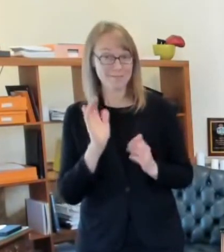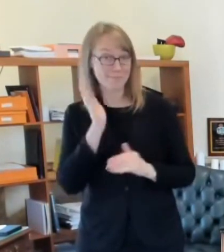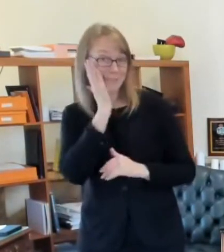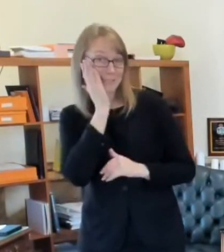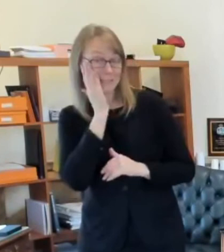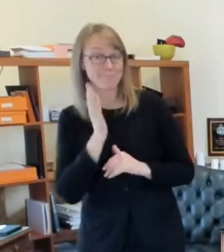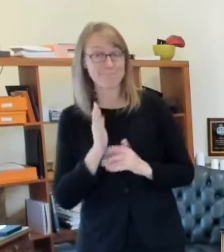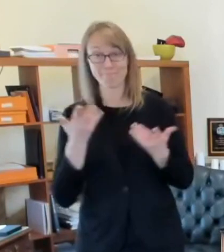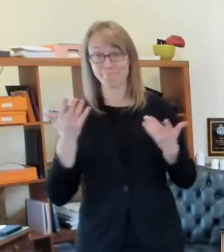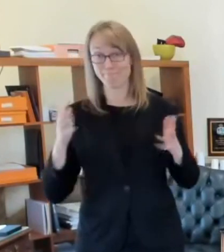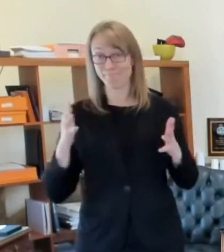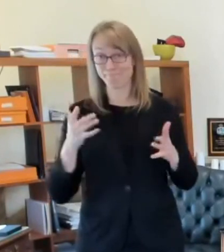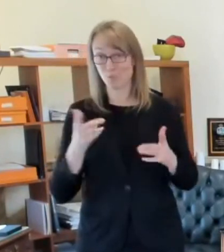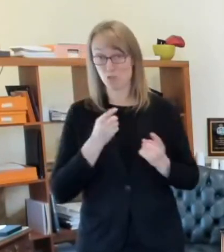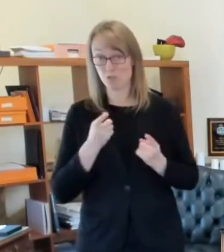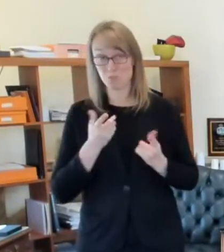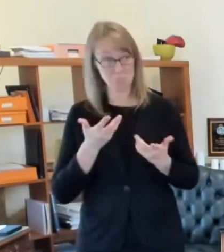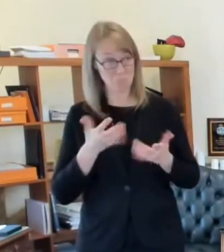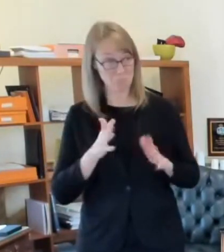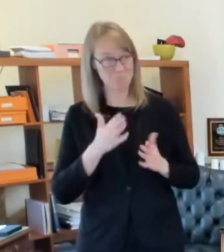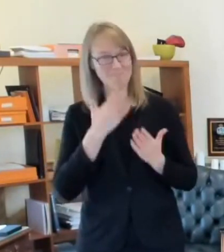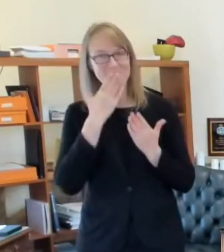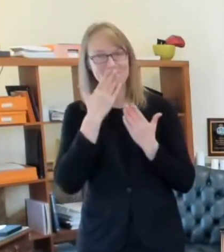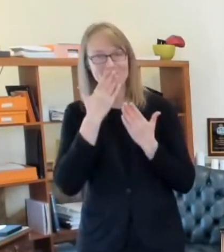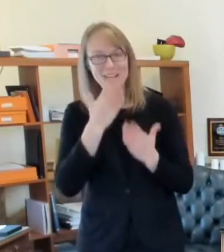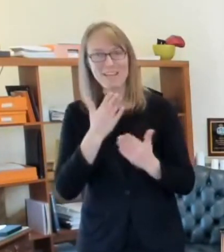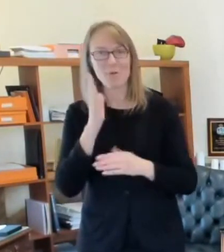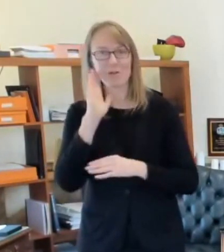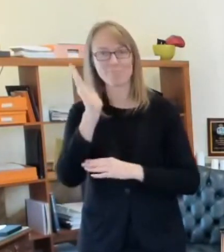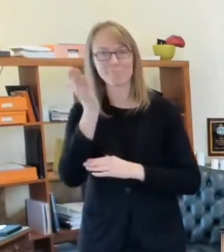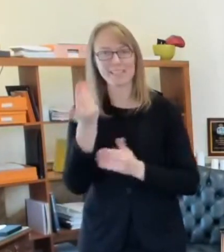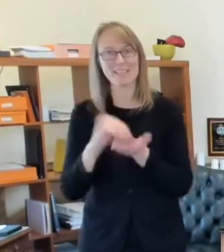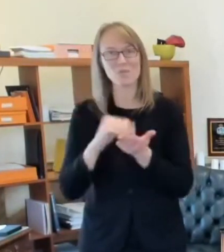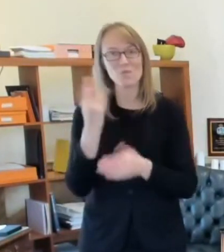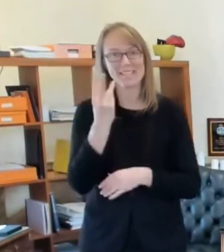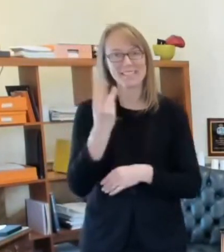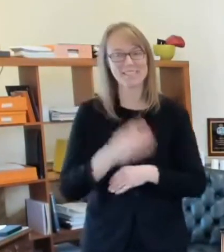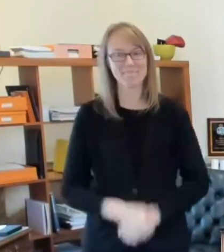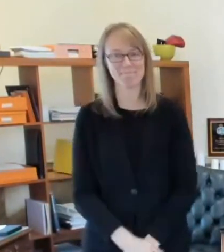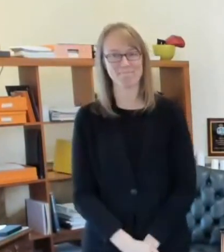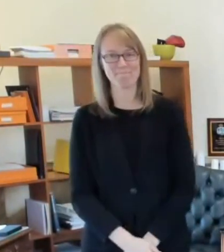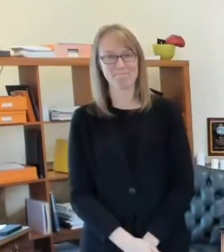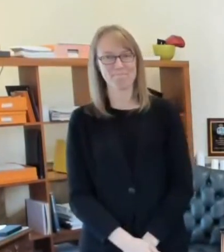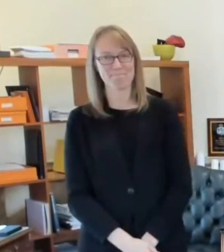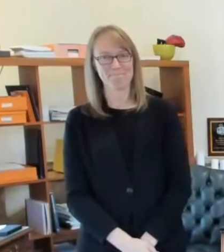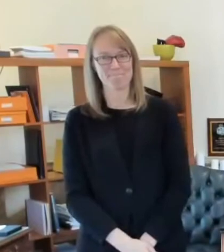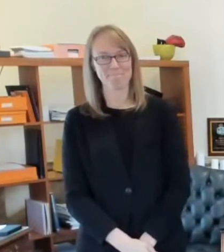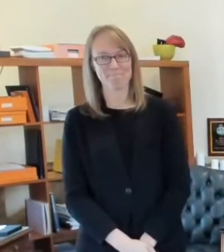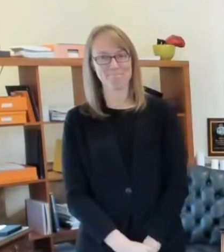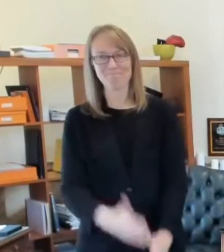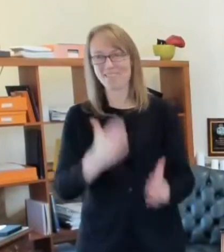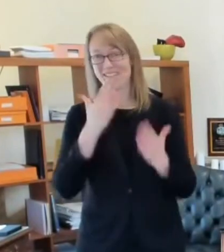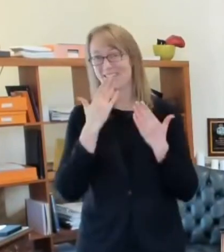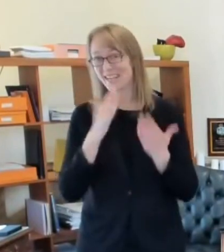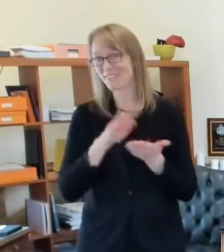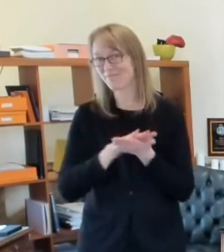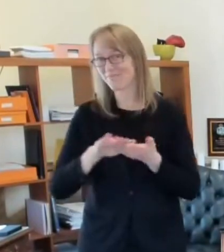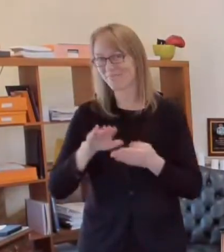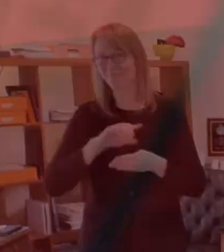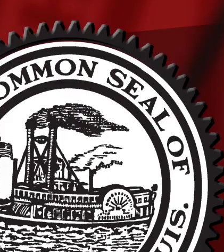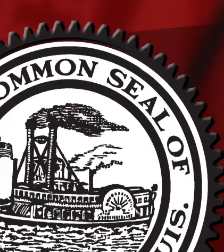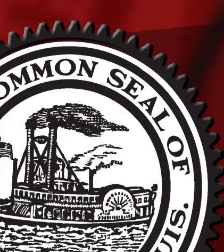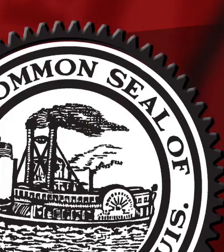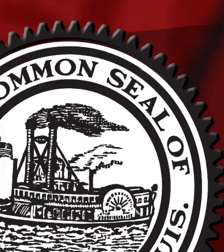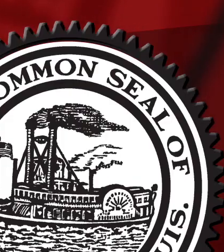today. Thank you all for being with us. We'll be back and talk to you on Wednesday. Thanks so much. Have a great week.